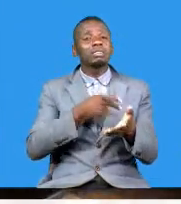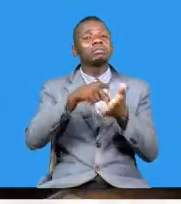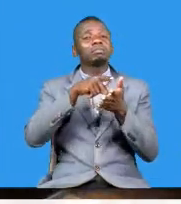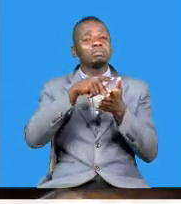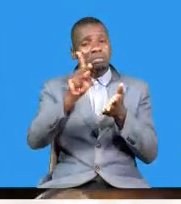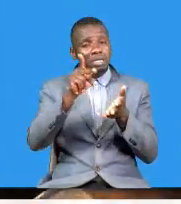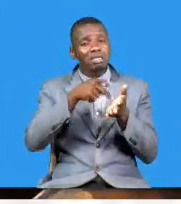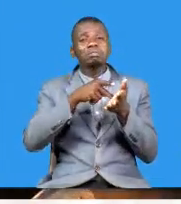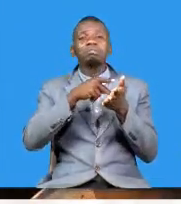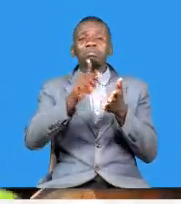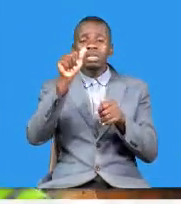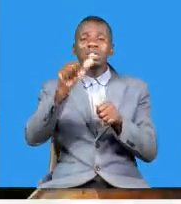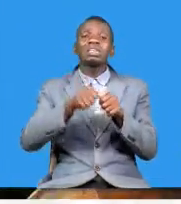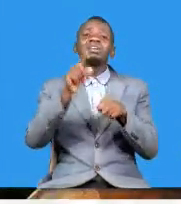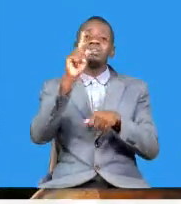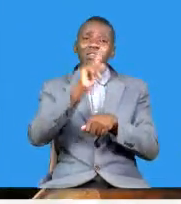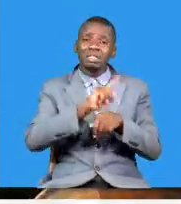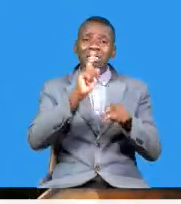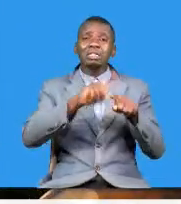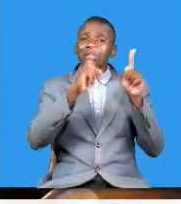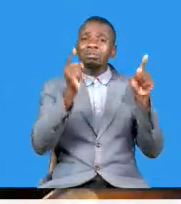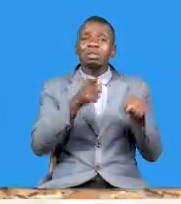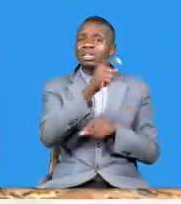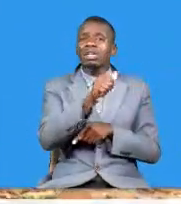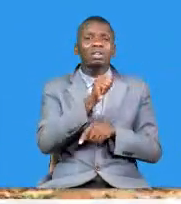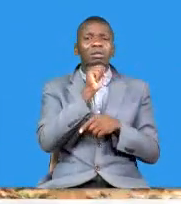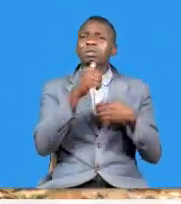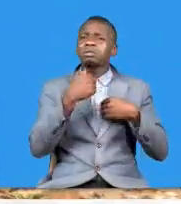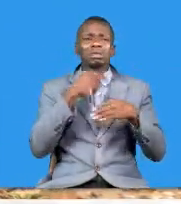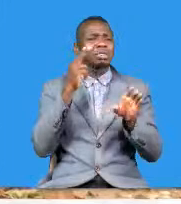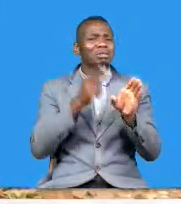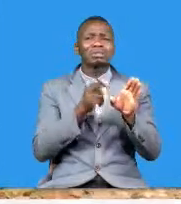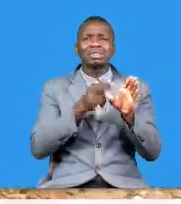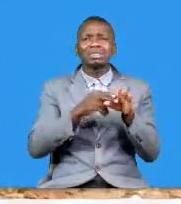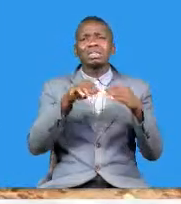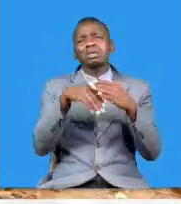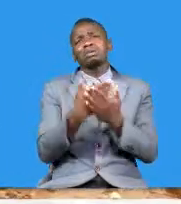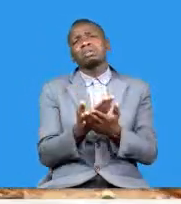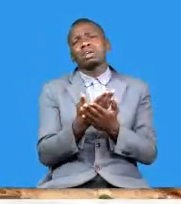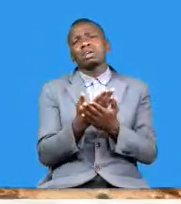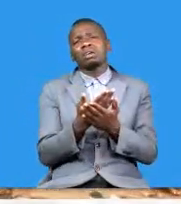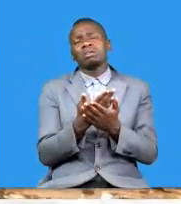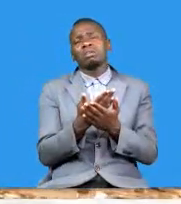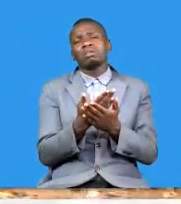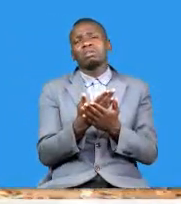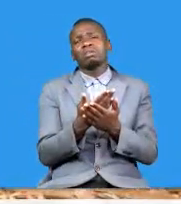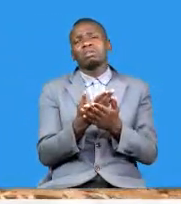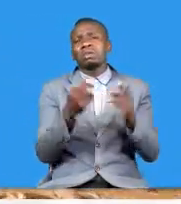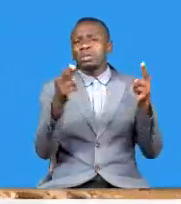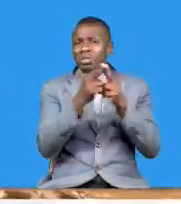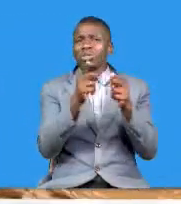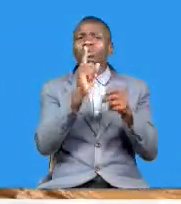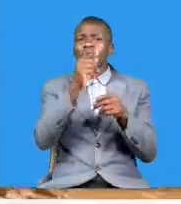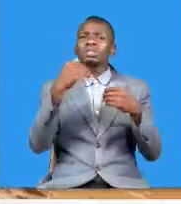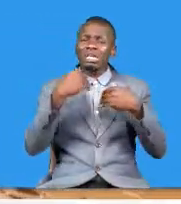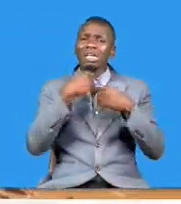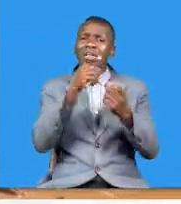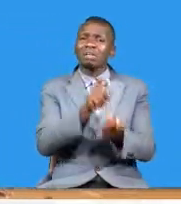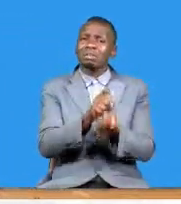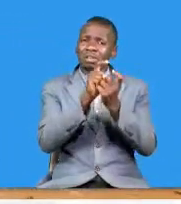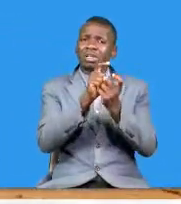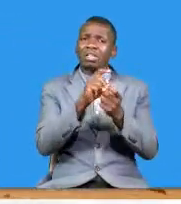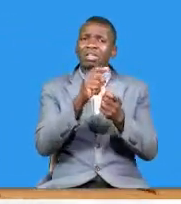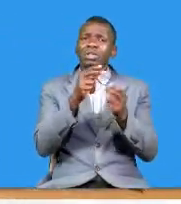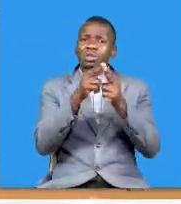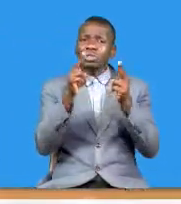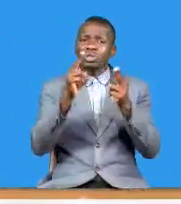pay money. But you find that they don't have diesel every time, every now and then. So now the thing is, we are having a challenge. So we want the government to come forward and